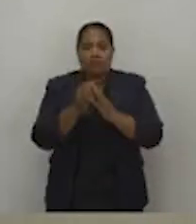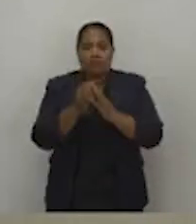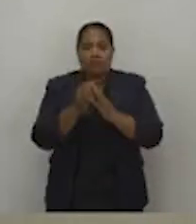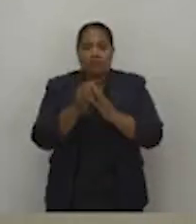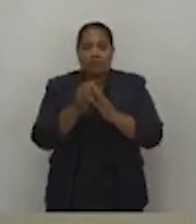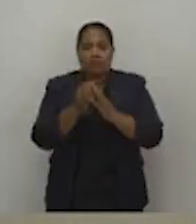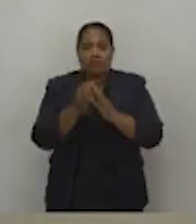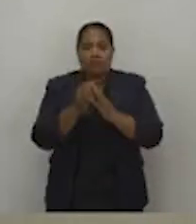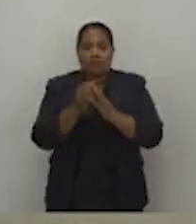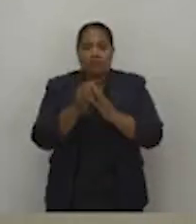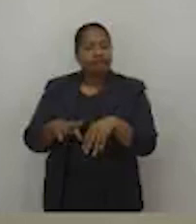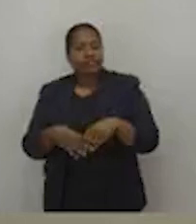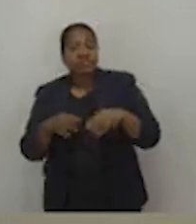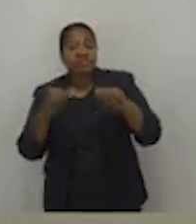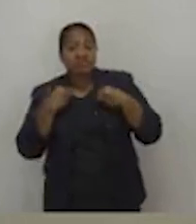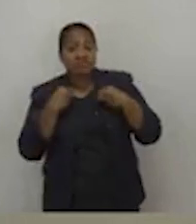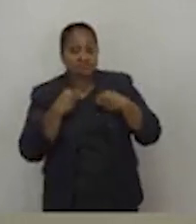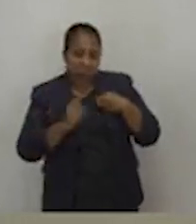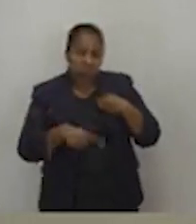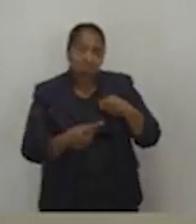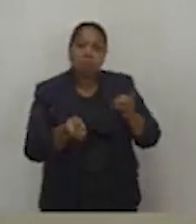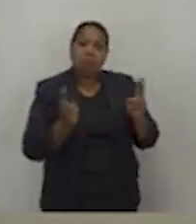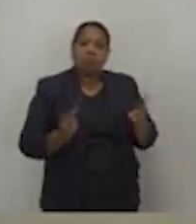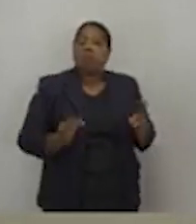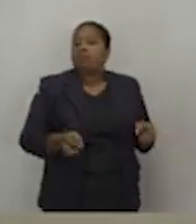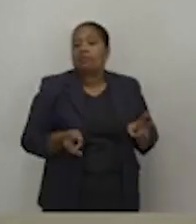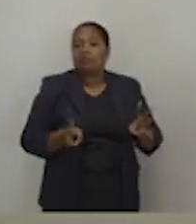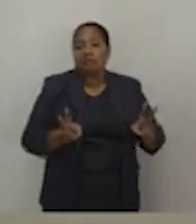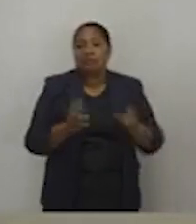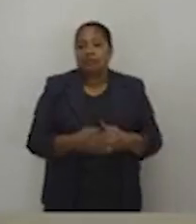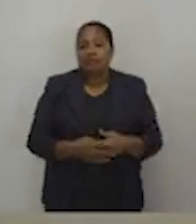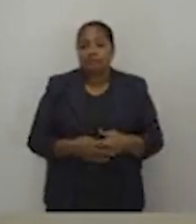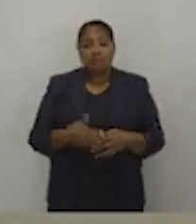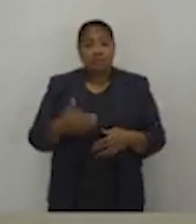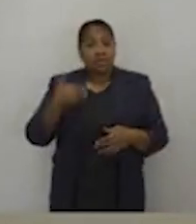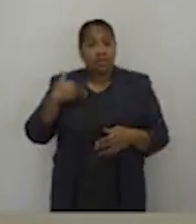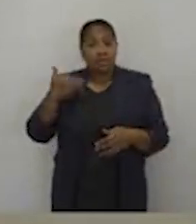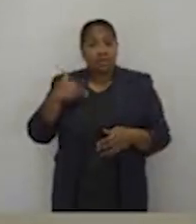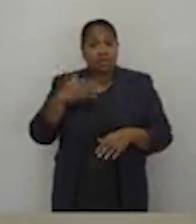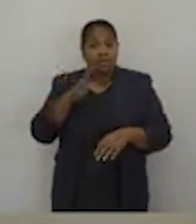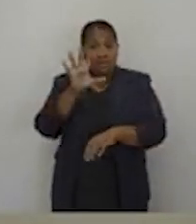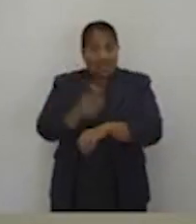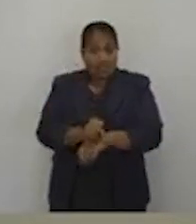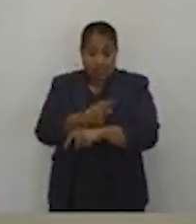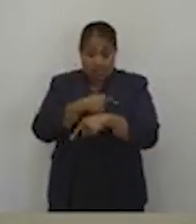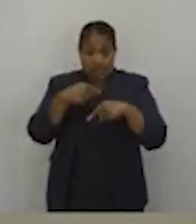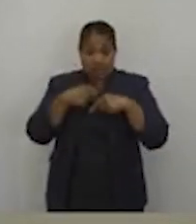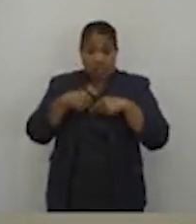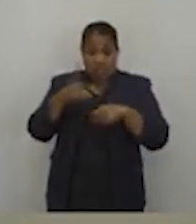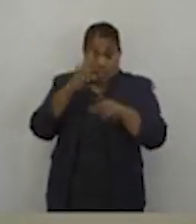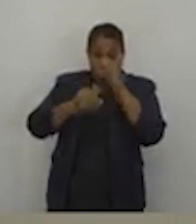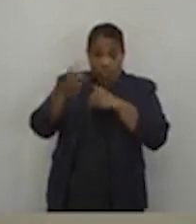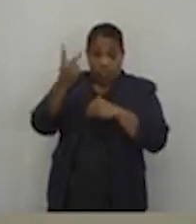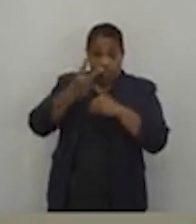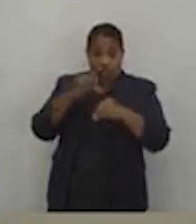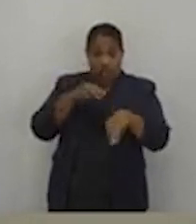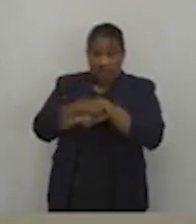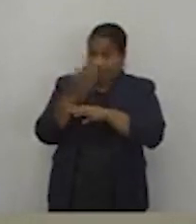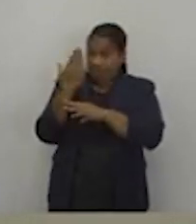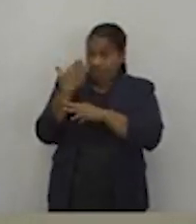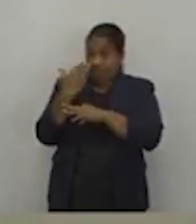to operating as usual. The healthy habits that we learned 12 months ago were all but